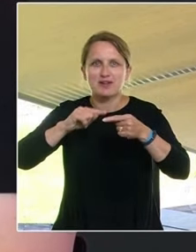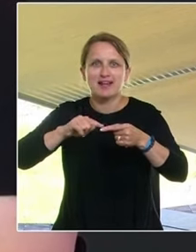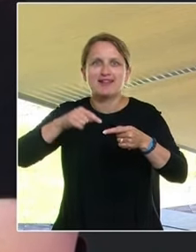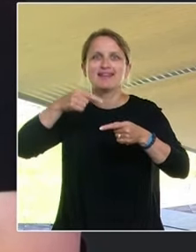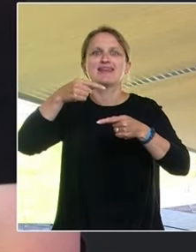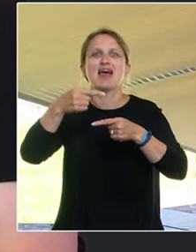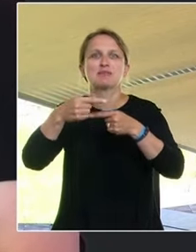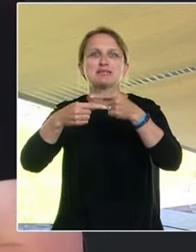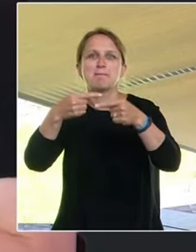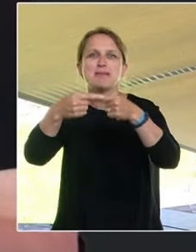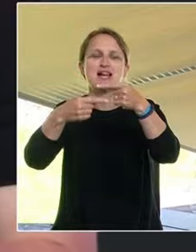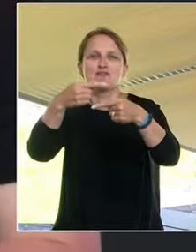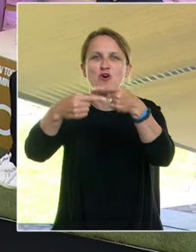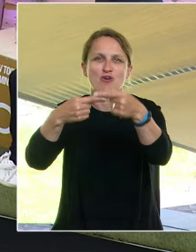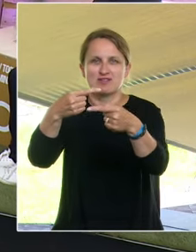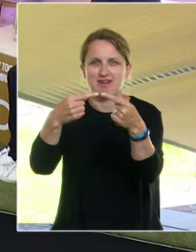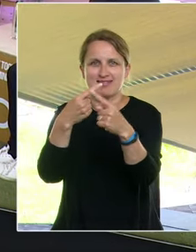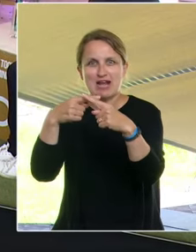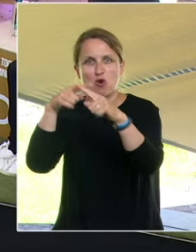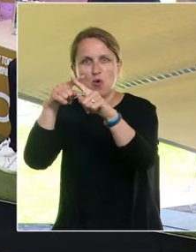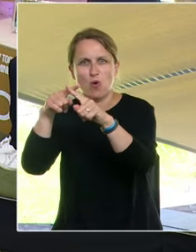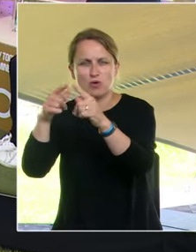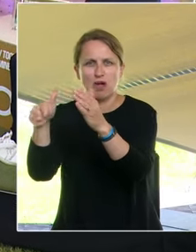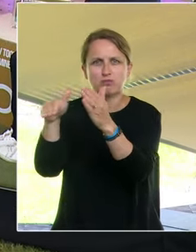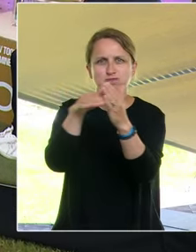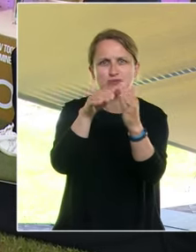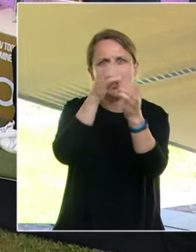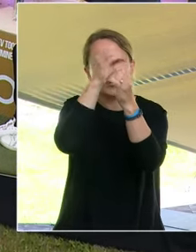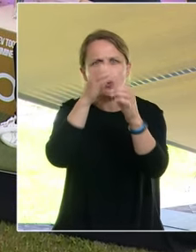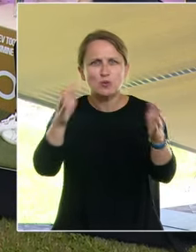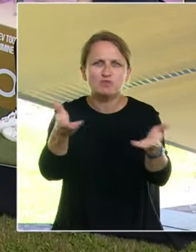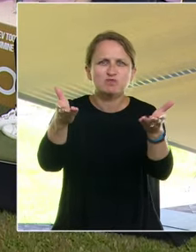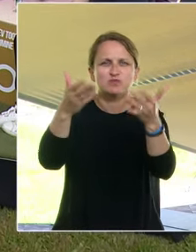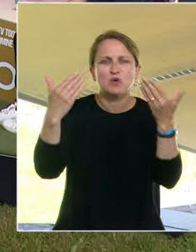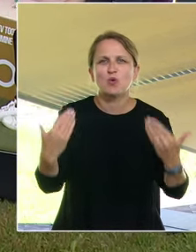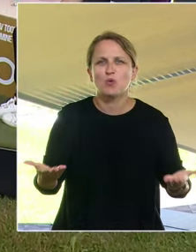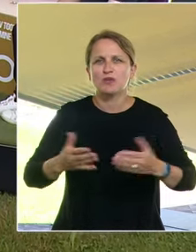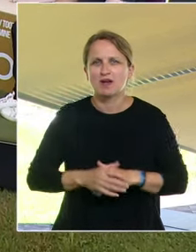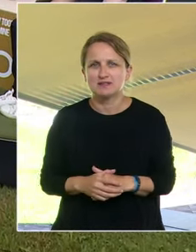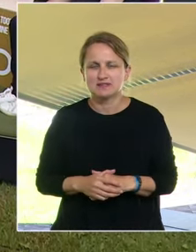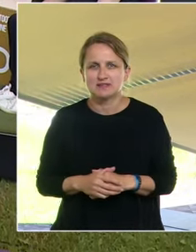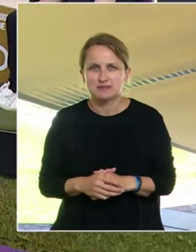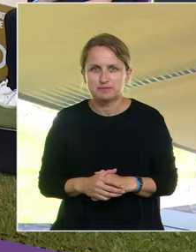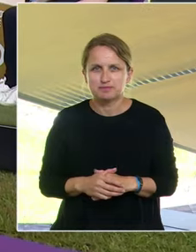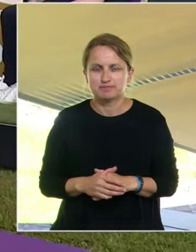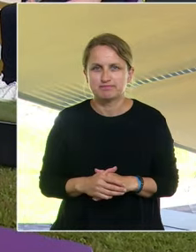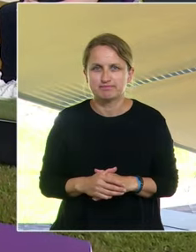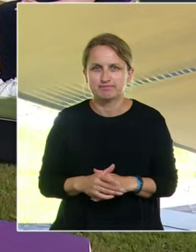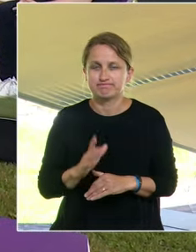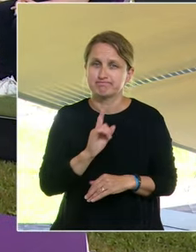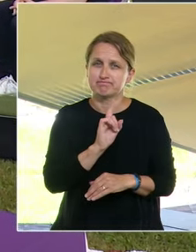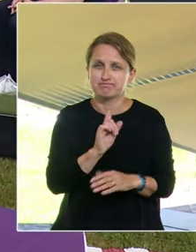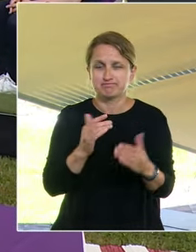for culture. So how we're basically planning to structure this conversation is that we will have about 10 minutes for